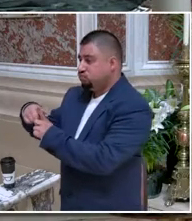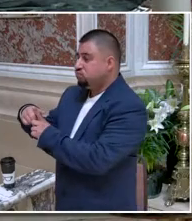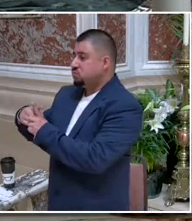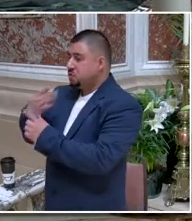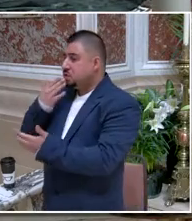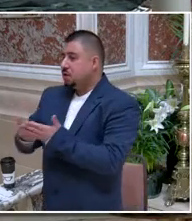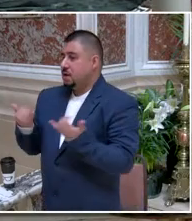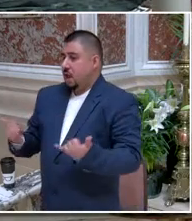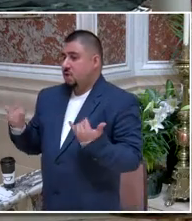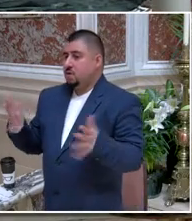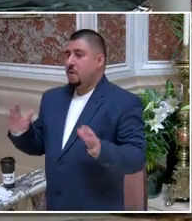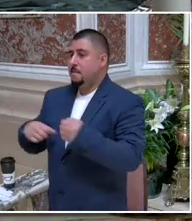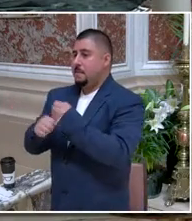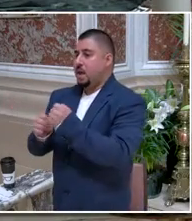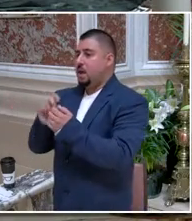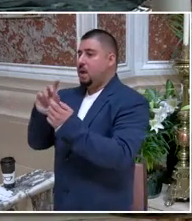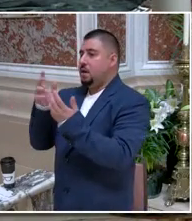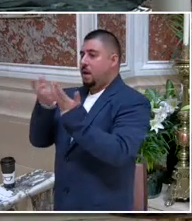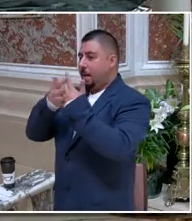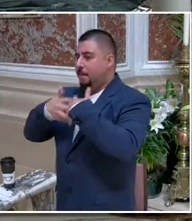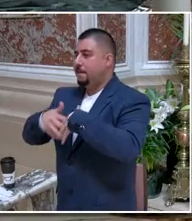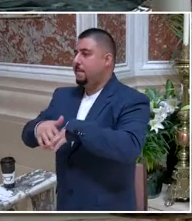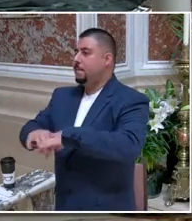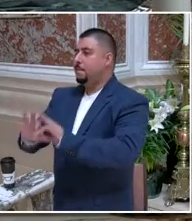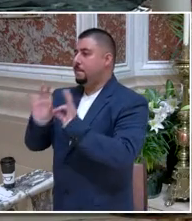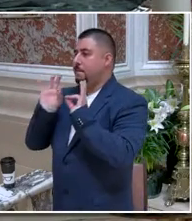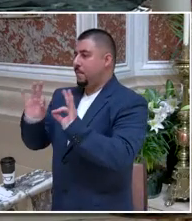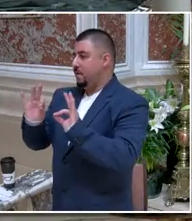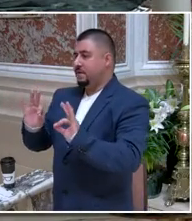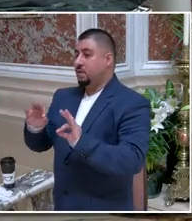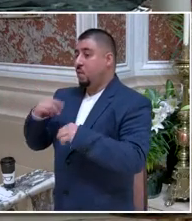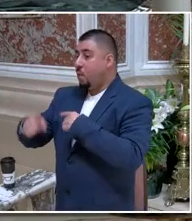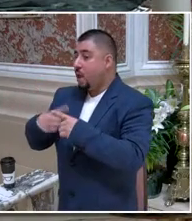has now been made perfect on Easter.